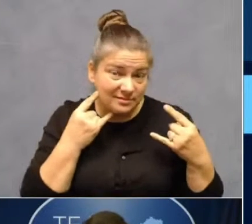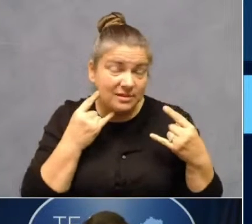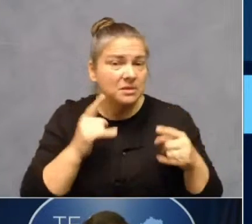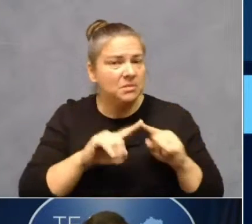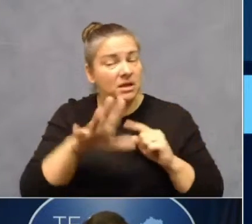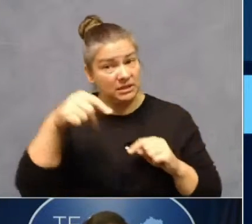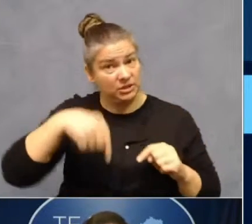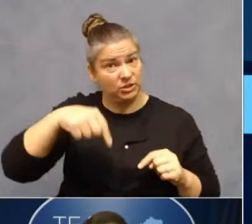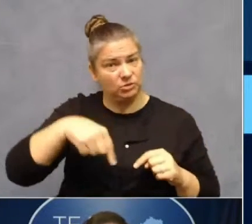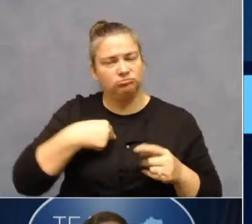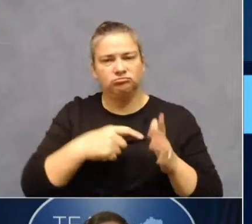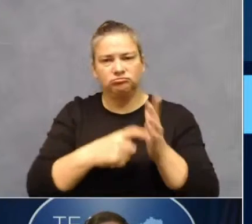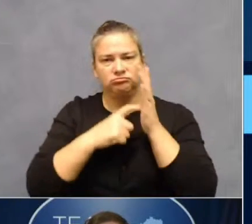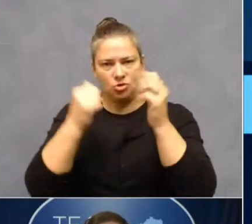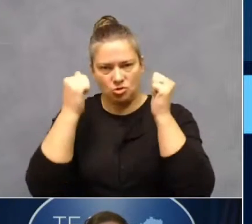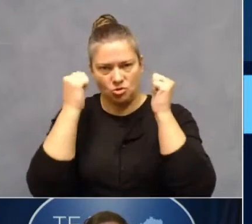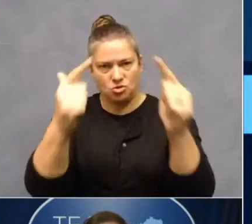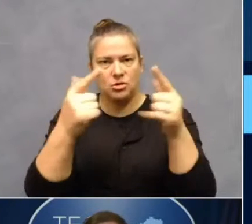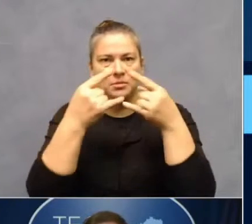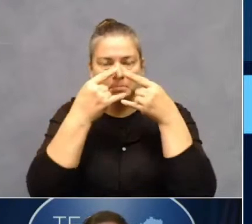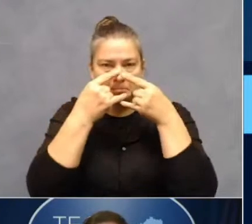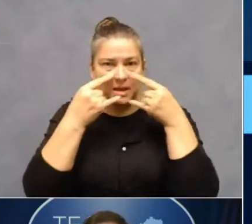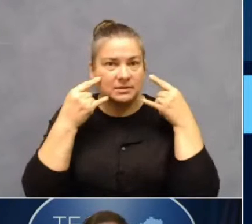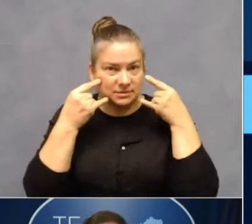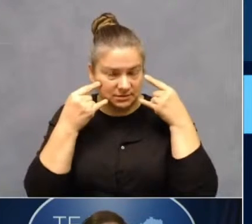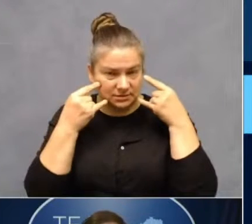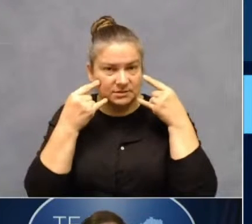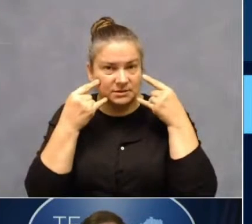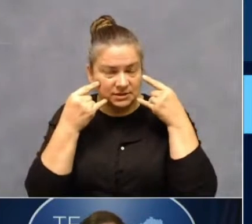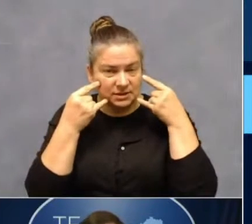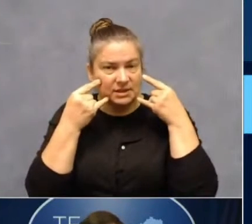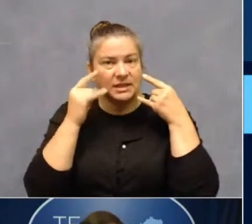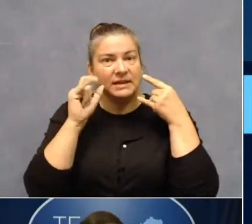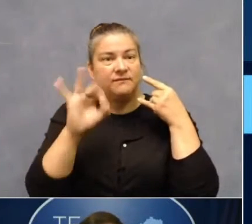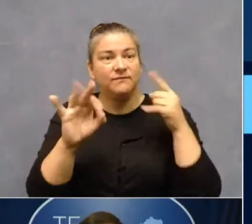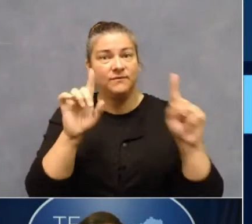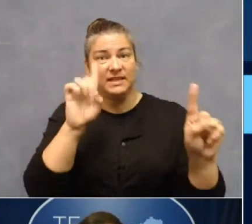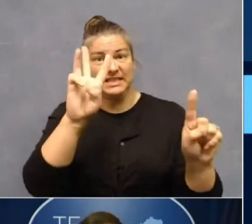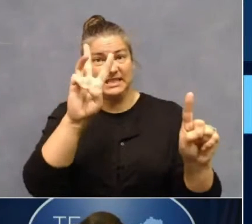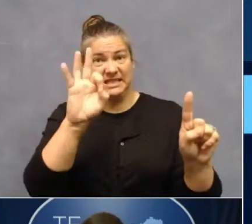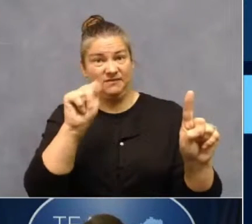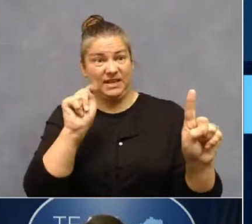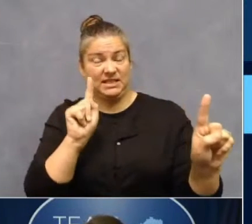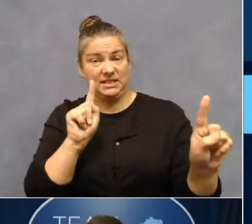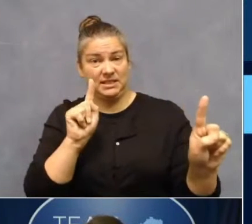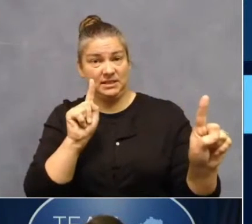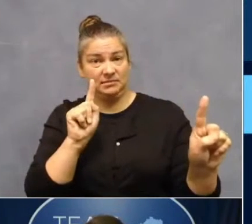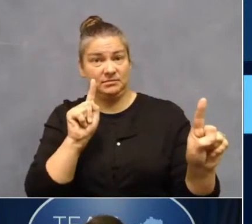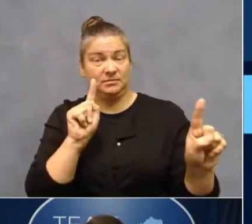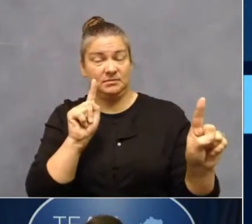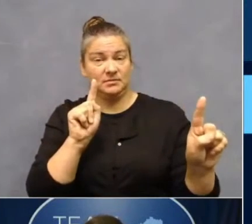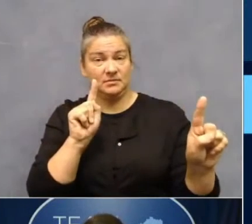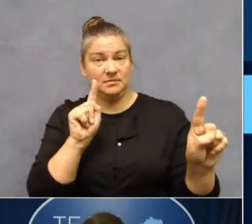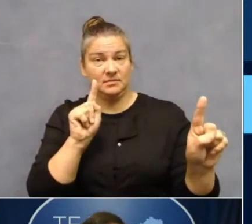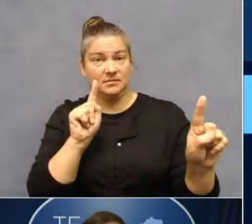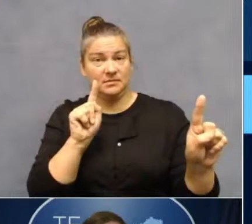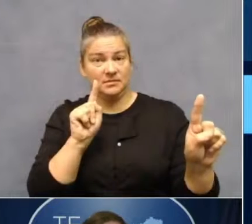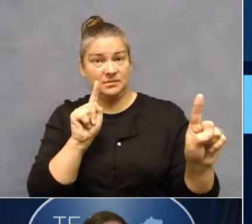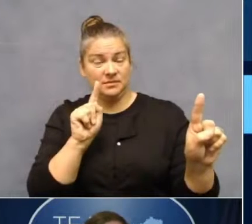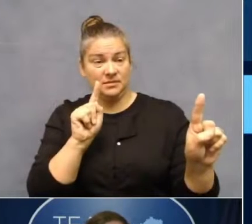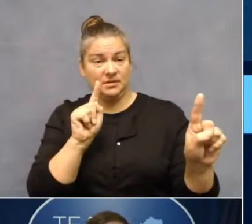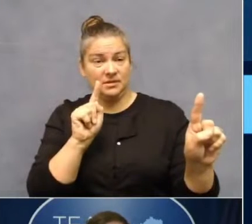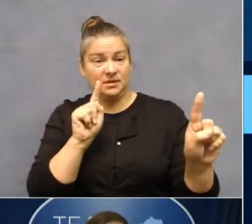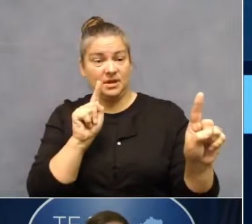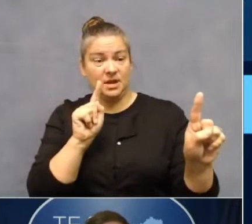everybody wear a mask when they are within 6 feet outside of those outside of